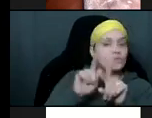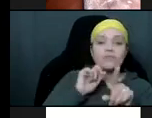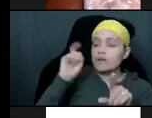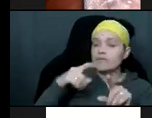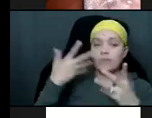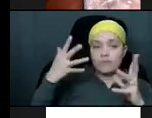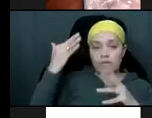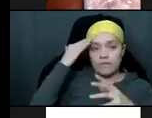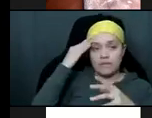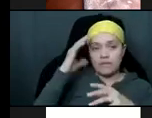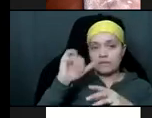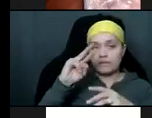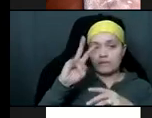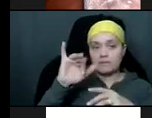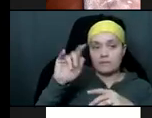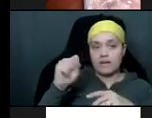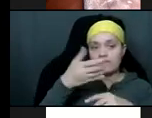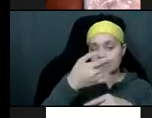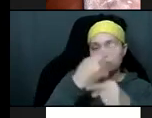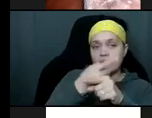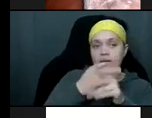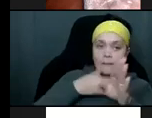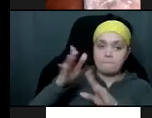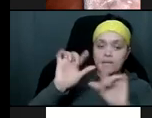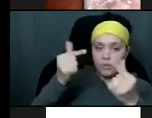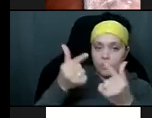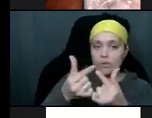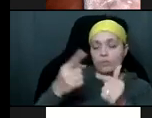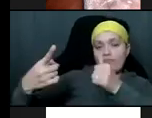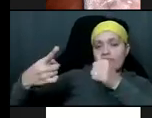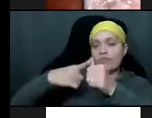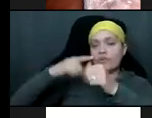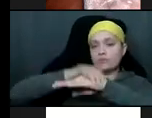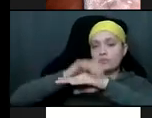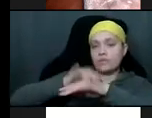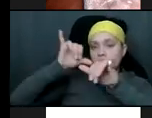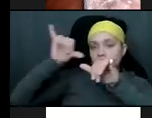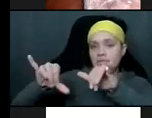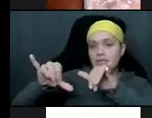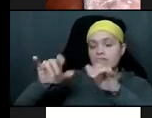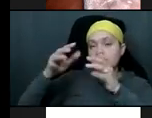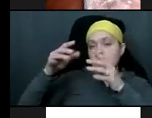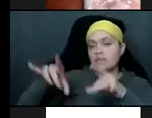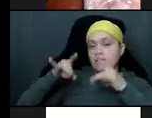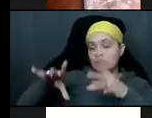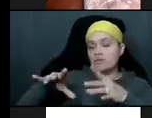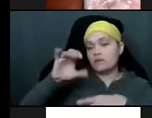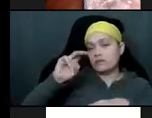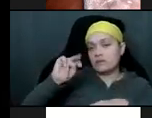know now it's convicts, right? The main group of first British settlers of Australia were